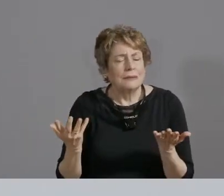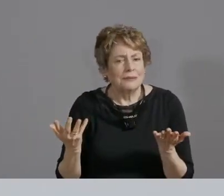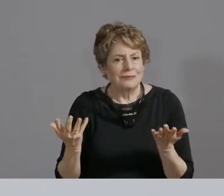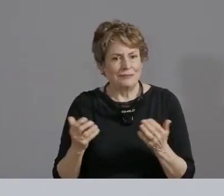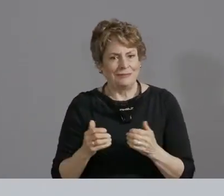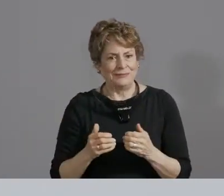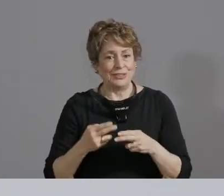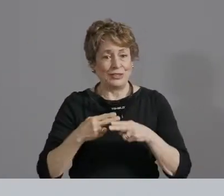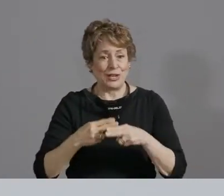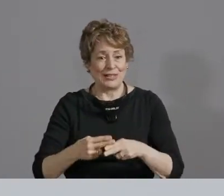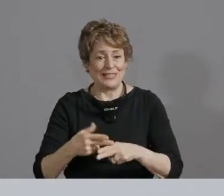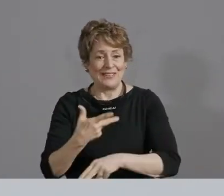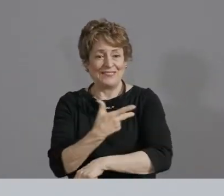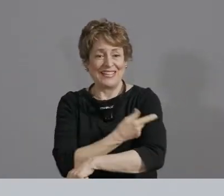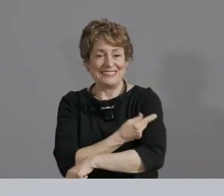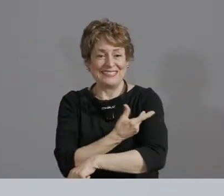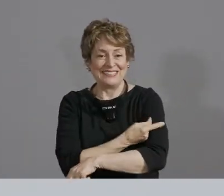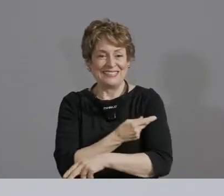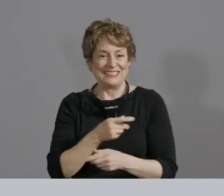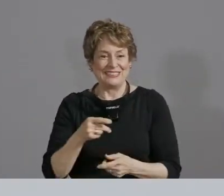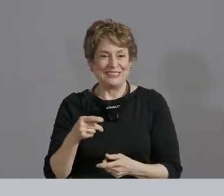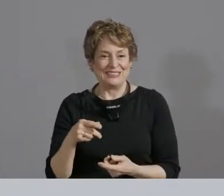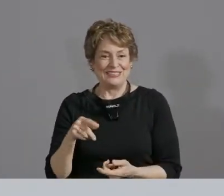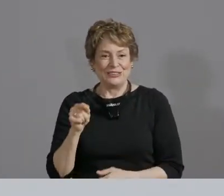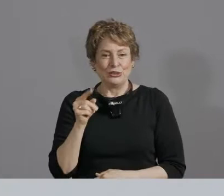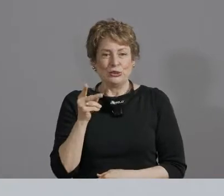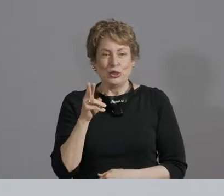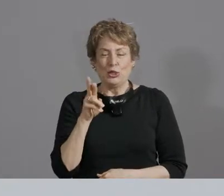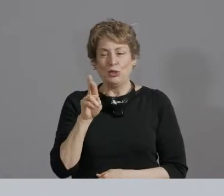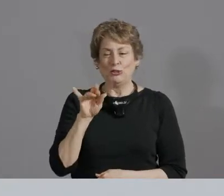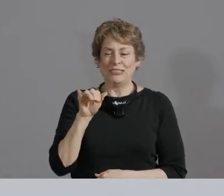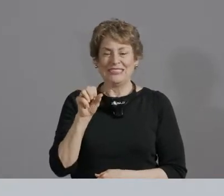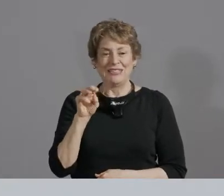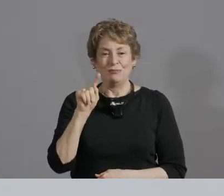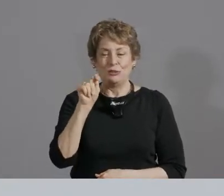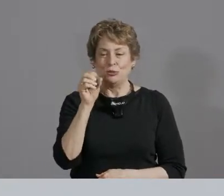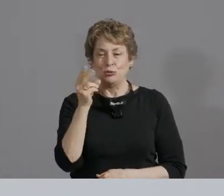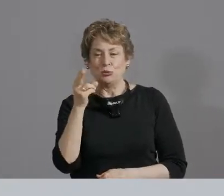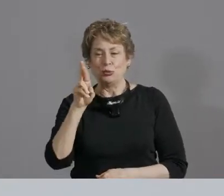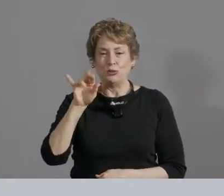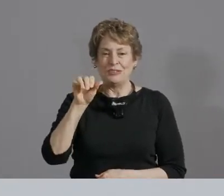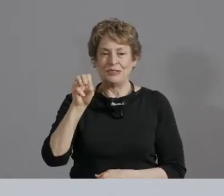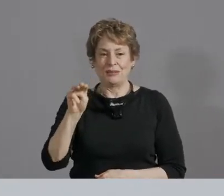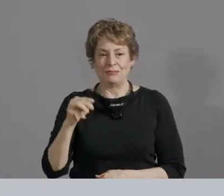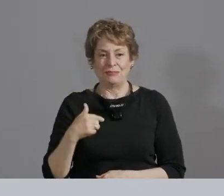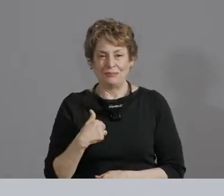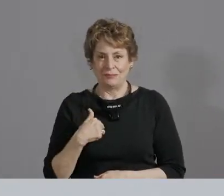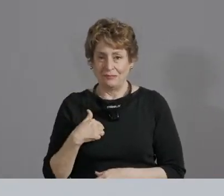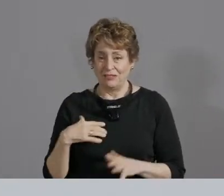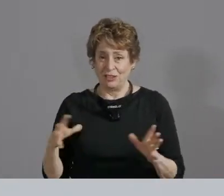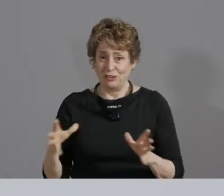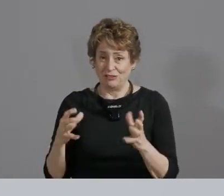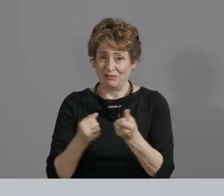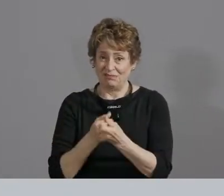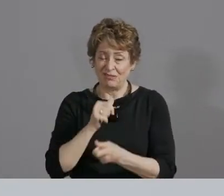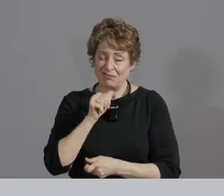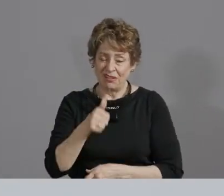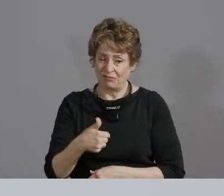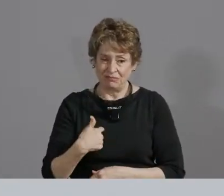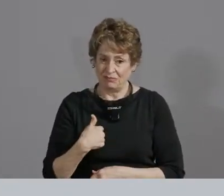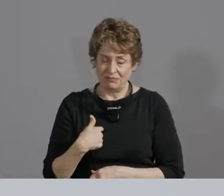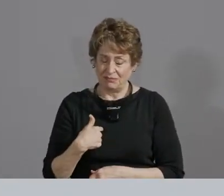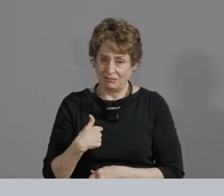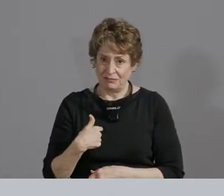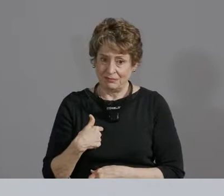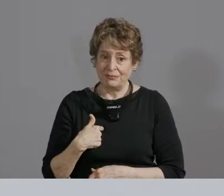number of like tourists from inside the United States. What we would do, though, is encourage, you have to have an